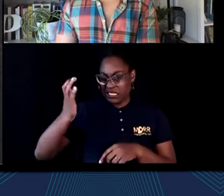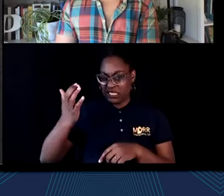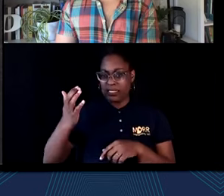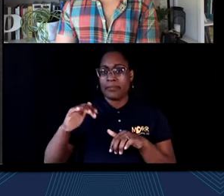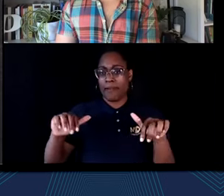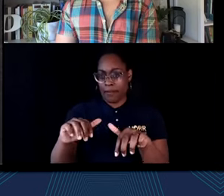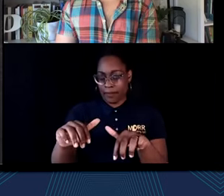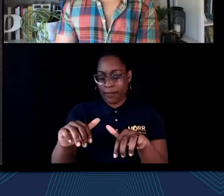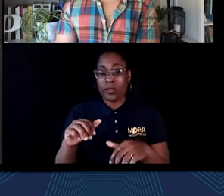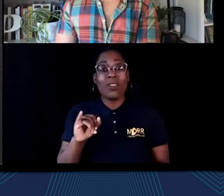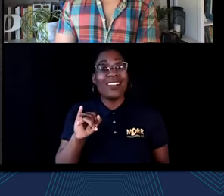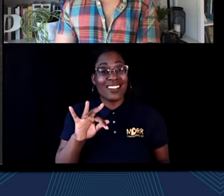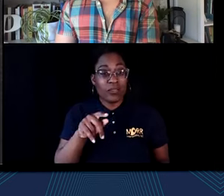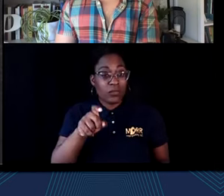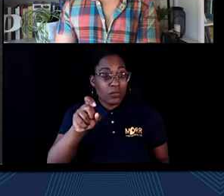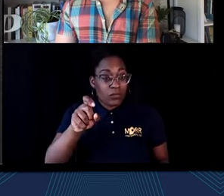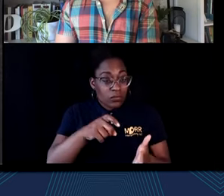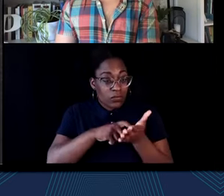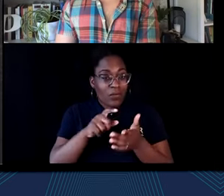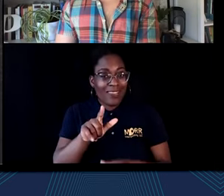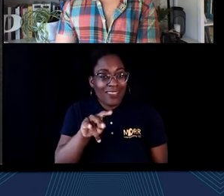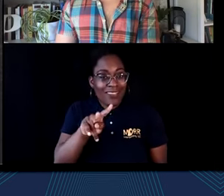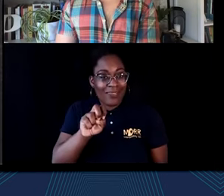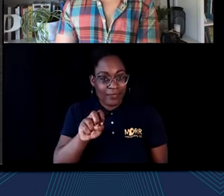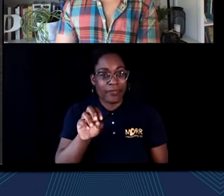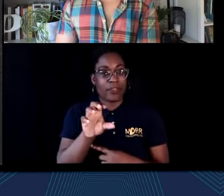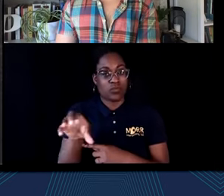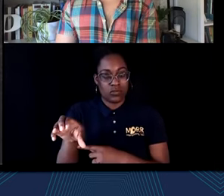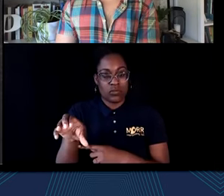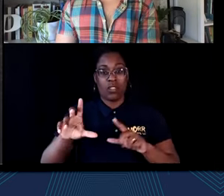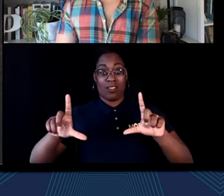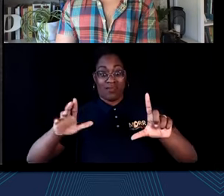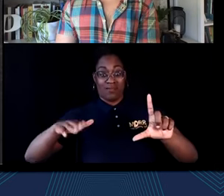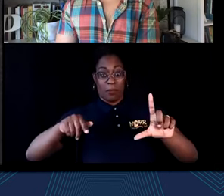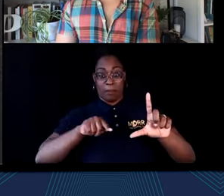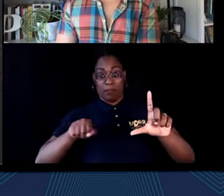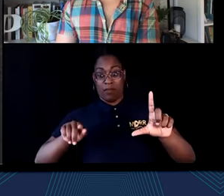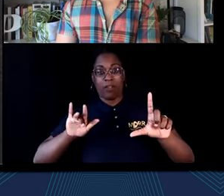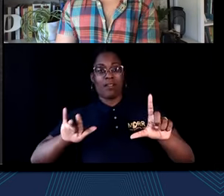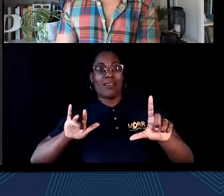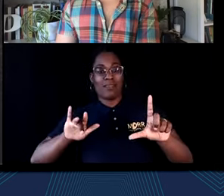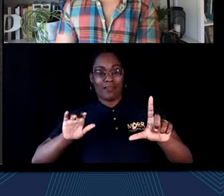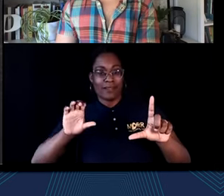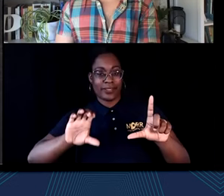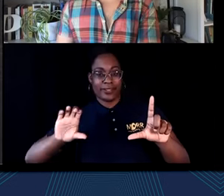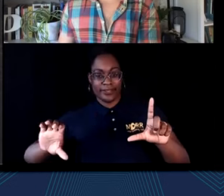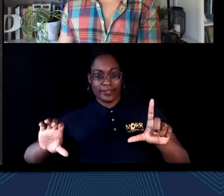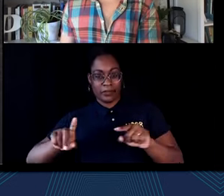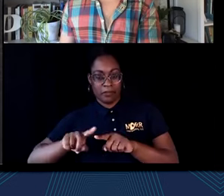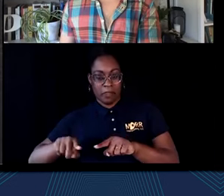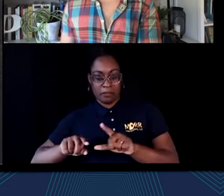live captioning, there's a closed caption button at the bottom of your Zoom screen. So please, folks, feel free